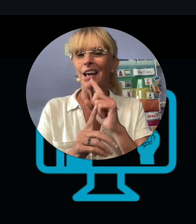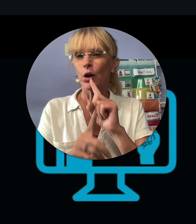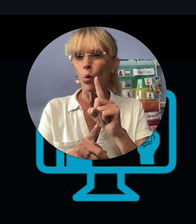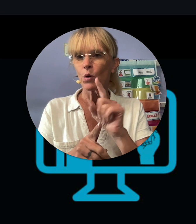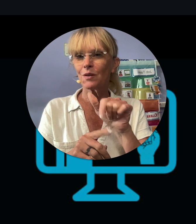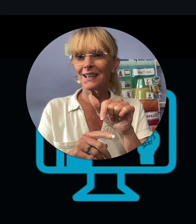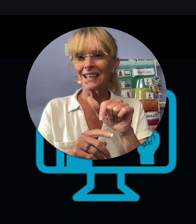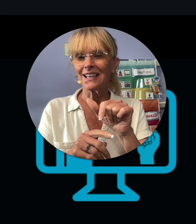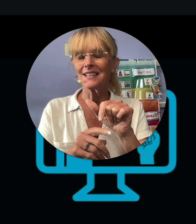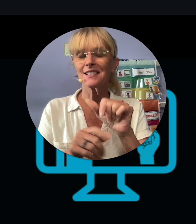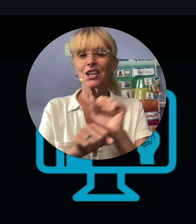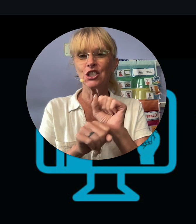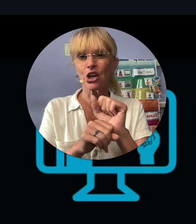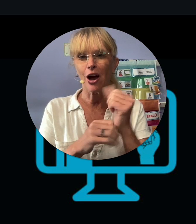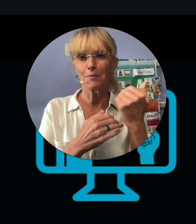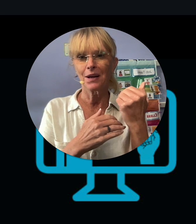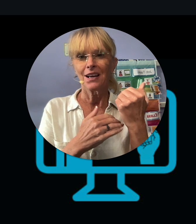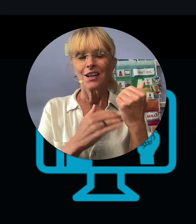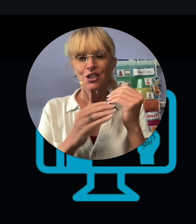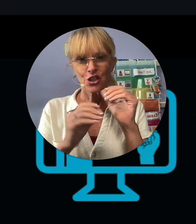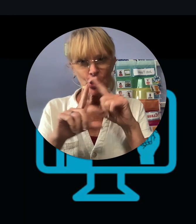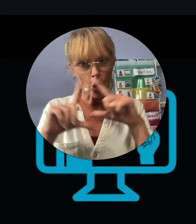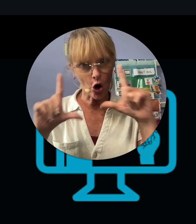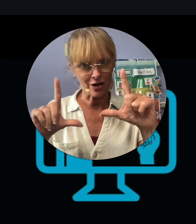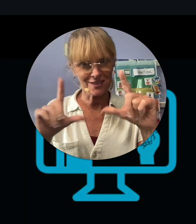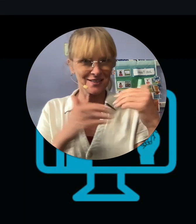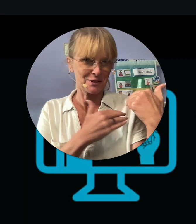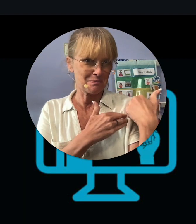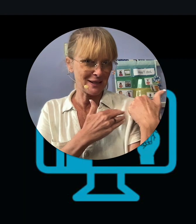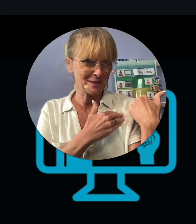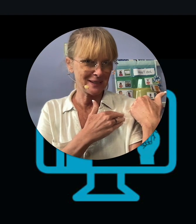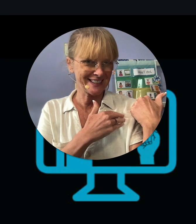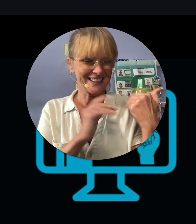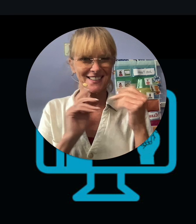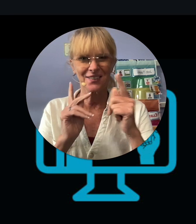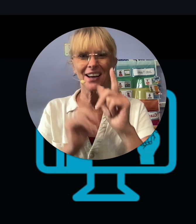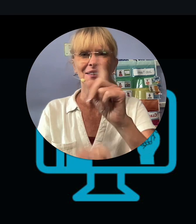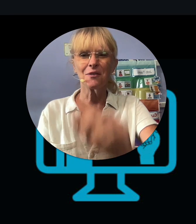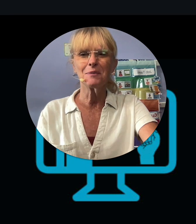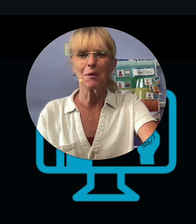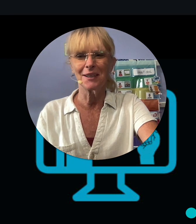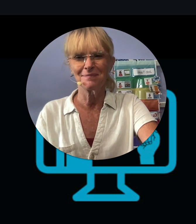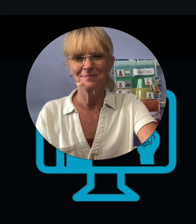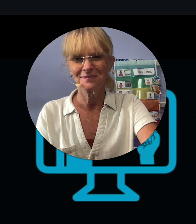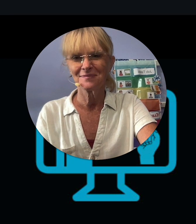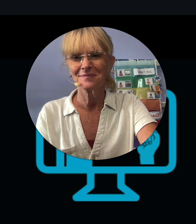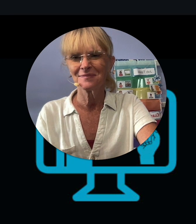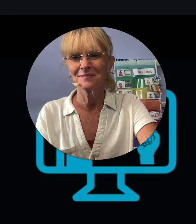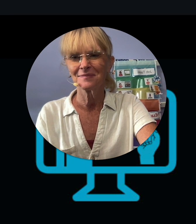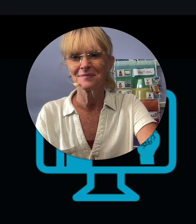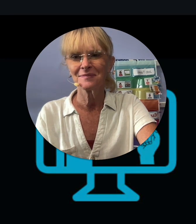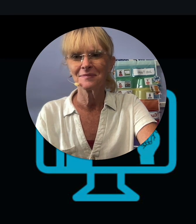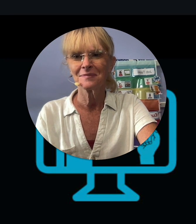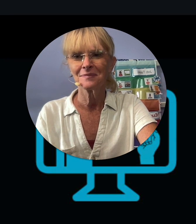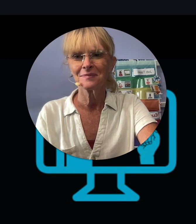get and order these job charts, responsibilities. Okay, one moment.